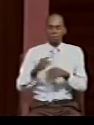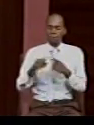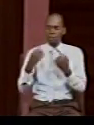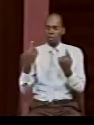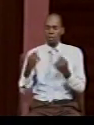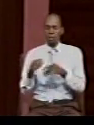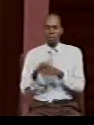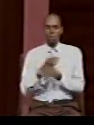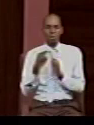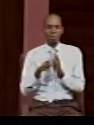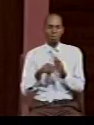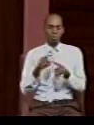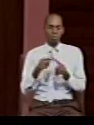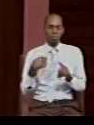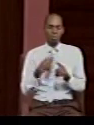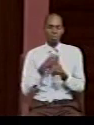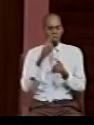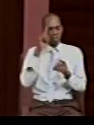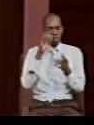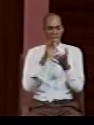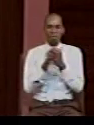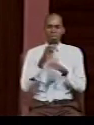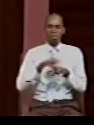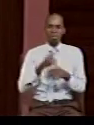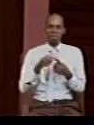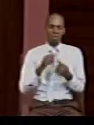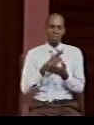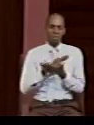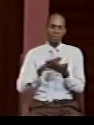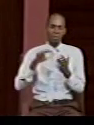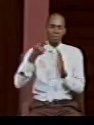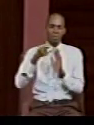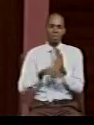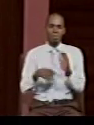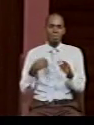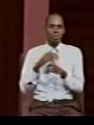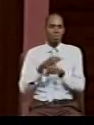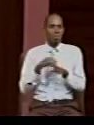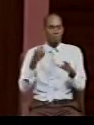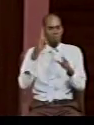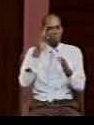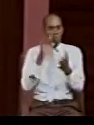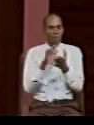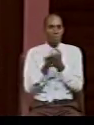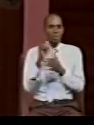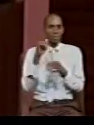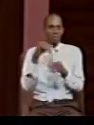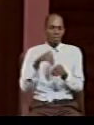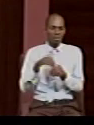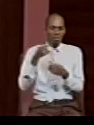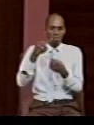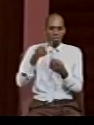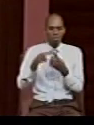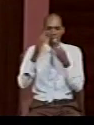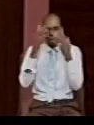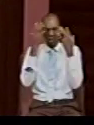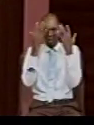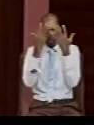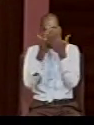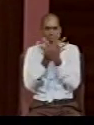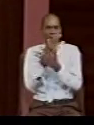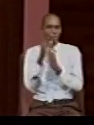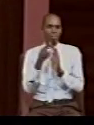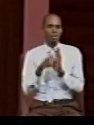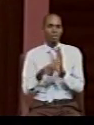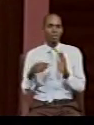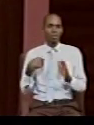sinfulness. We believe unto righteousness. We don't believe into darkness. We